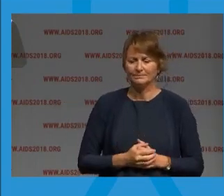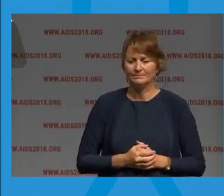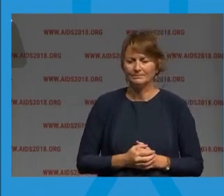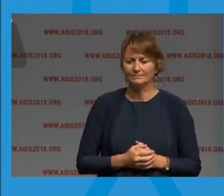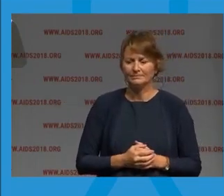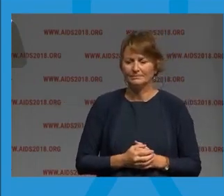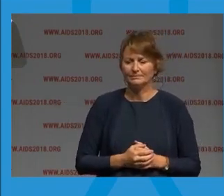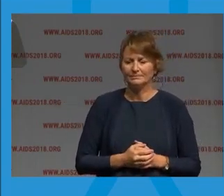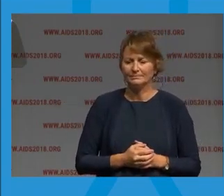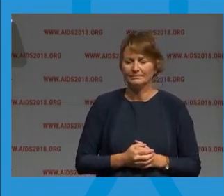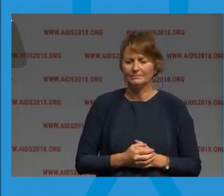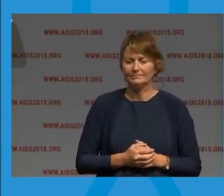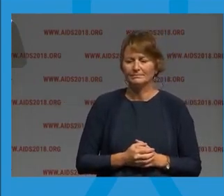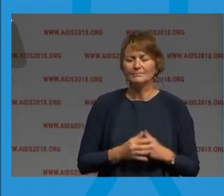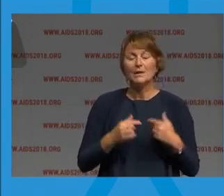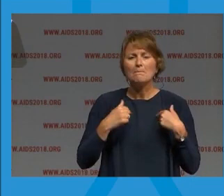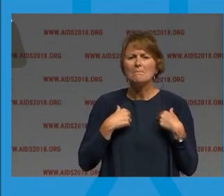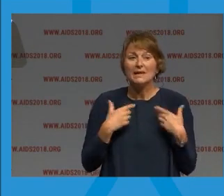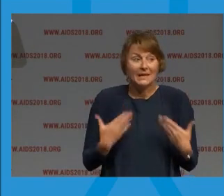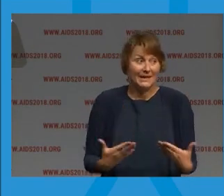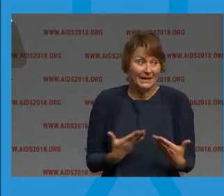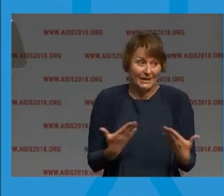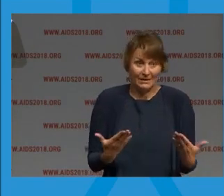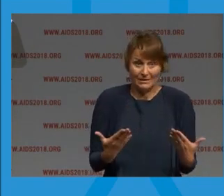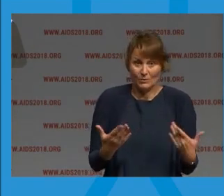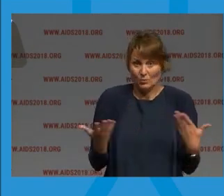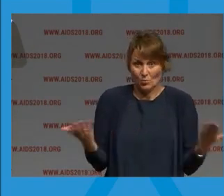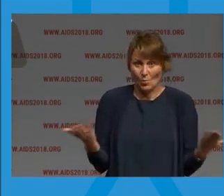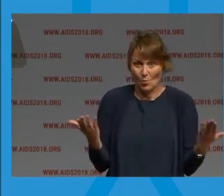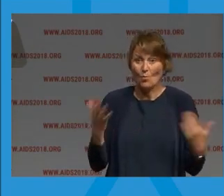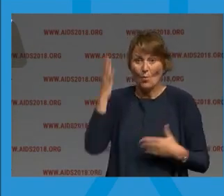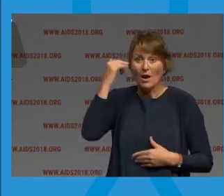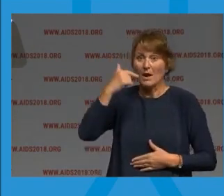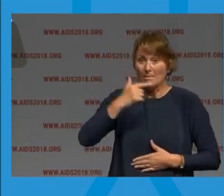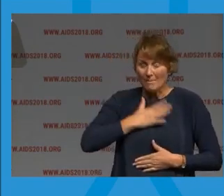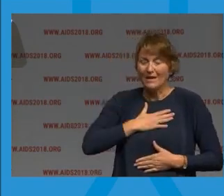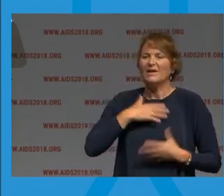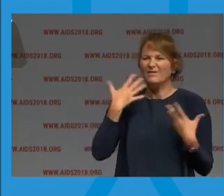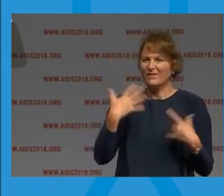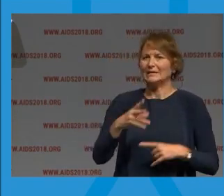but I'm really here because of what I've witnessed during my own lifetime.